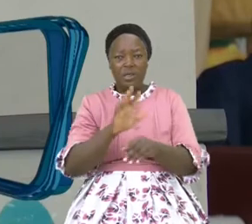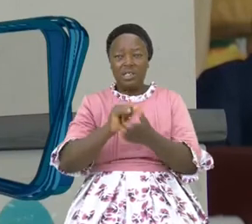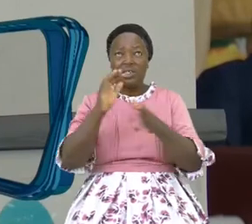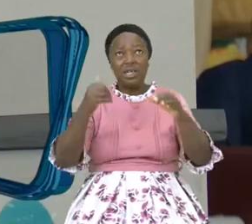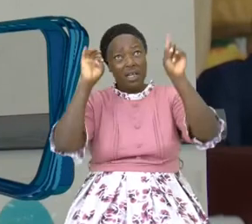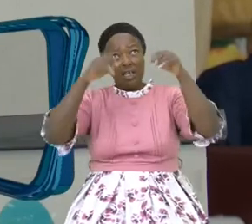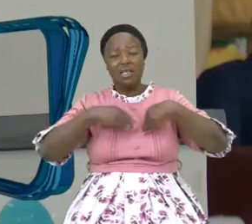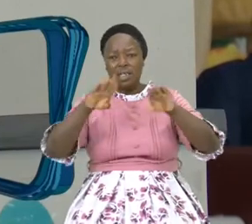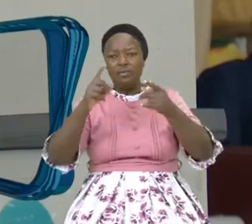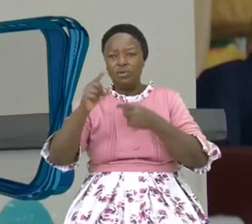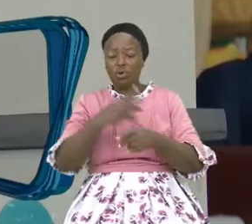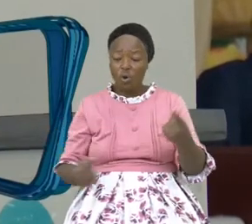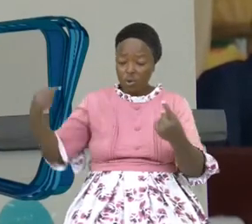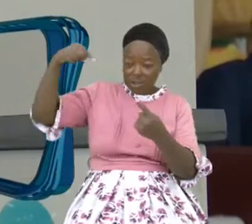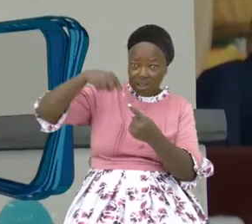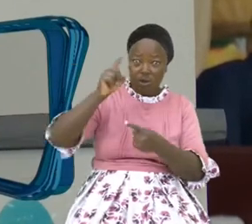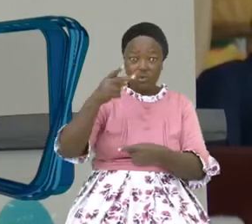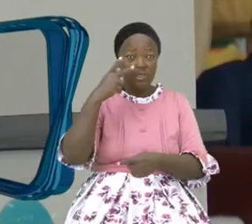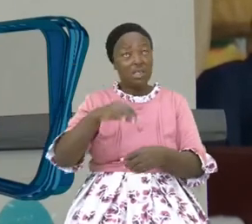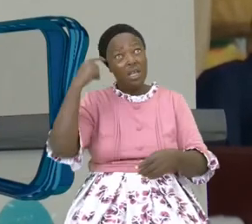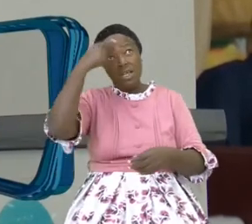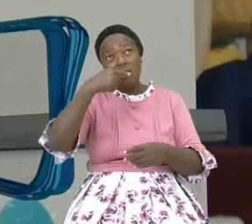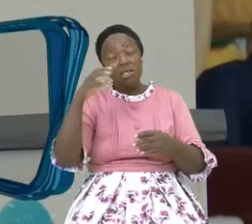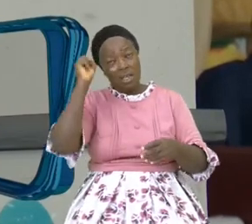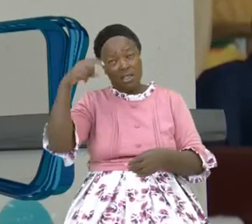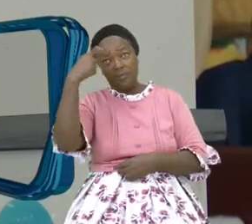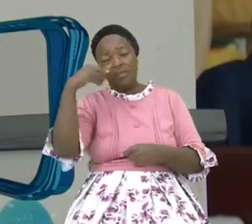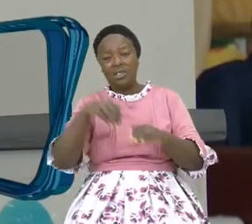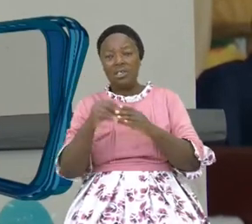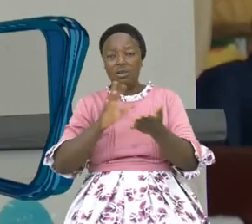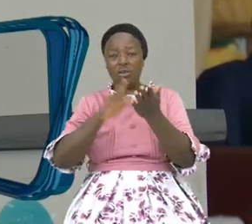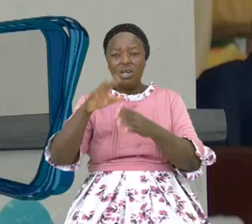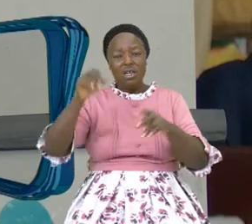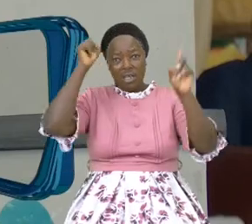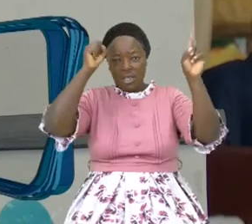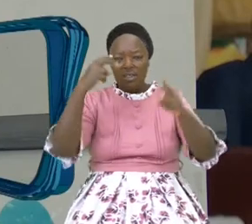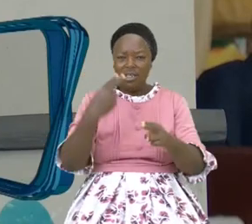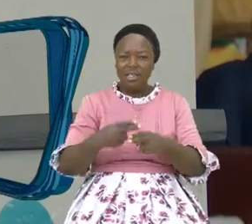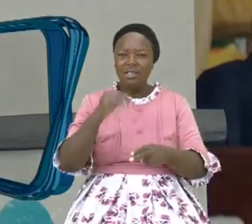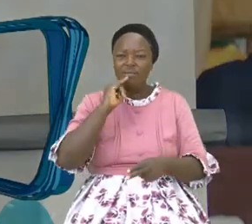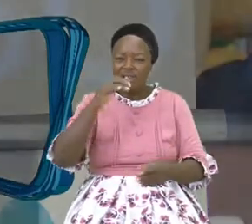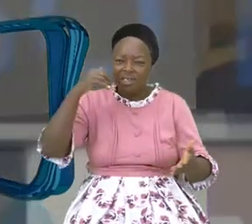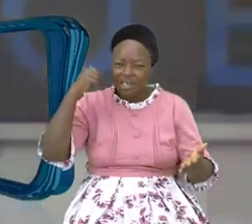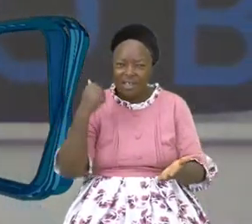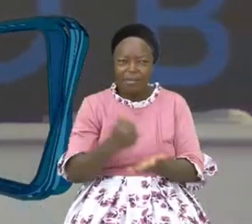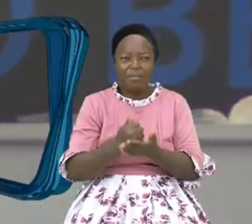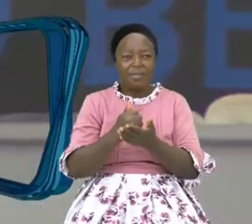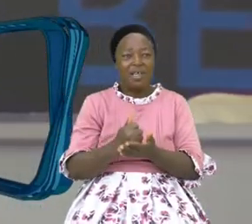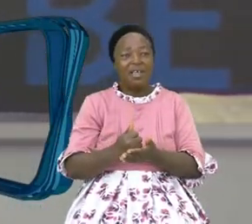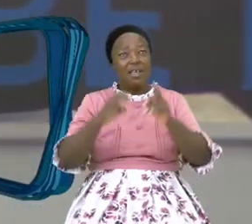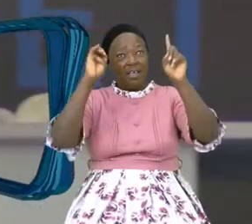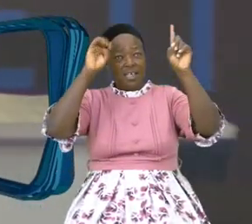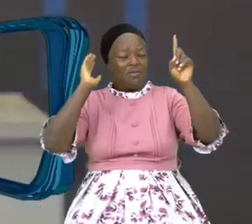you until you see his face in glory? His name is Amen. He will